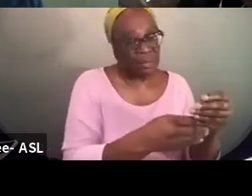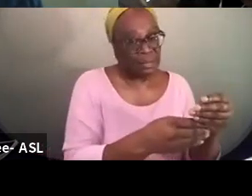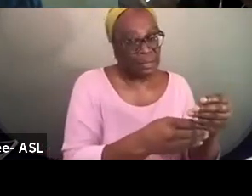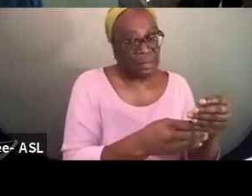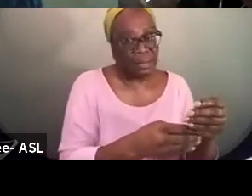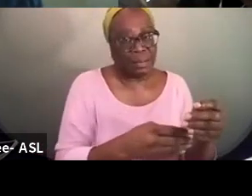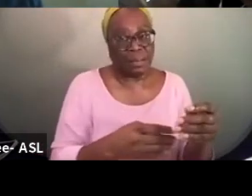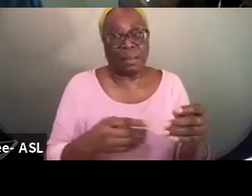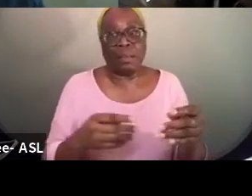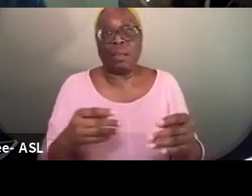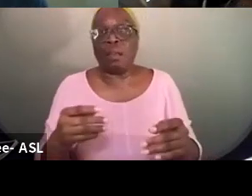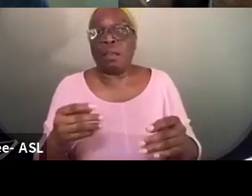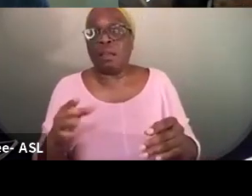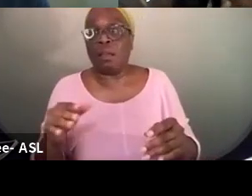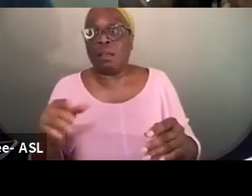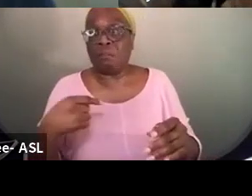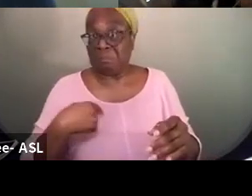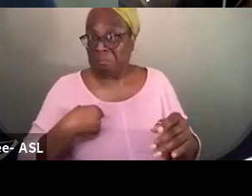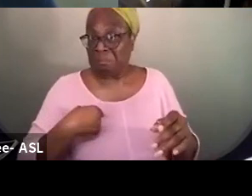Can I make a suggestion related to that?